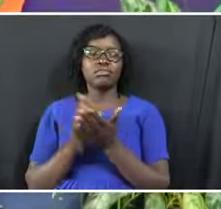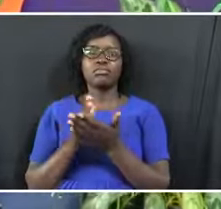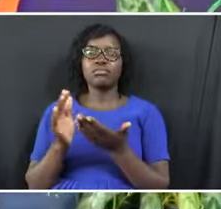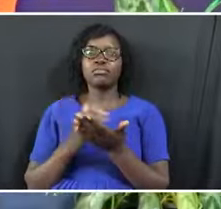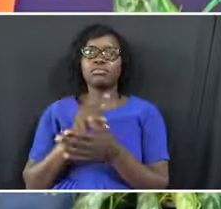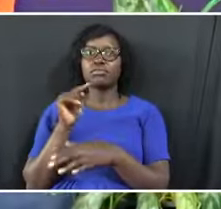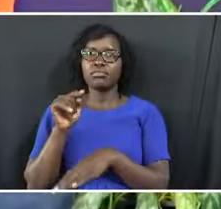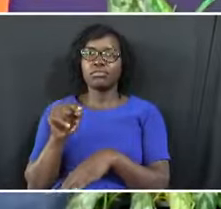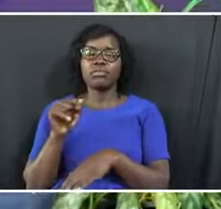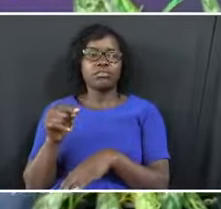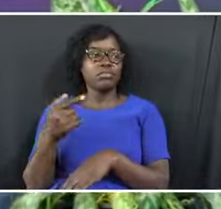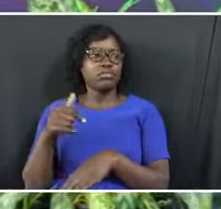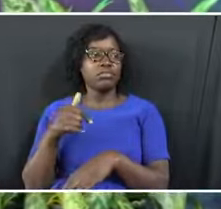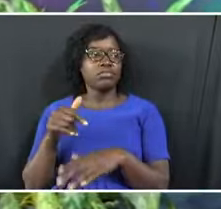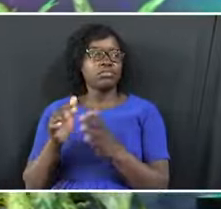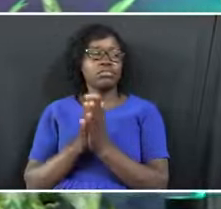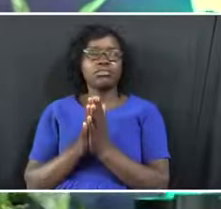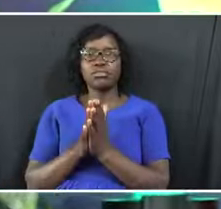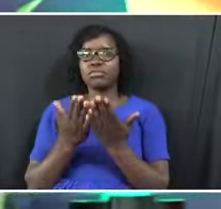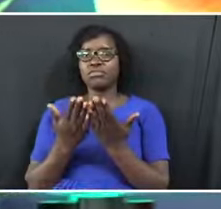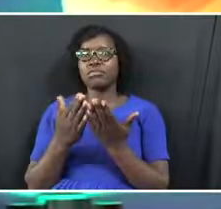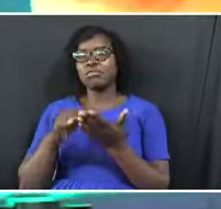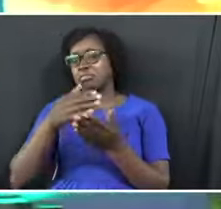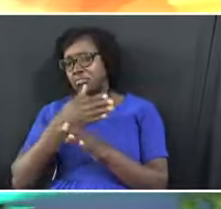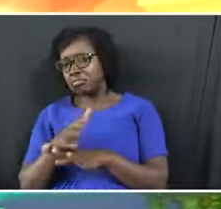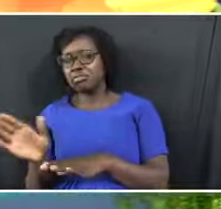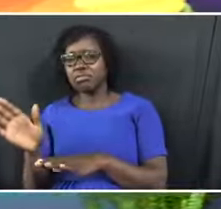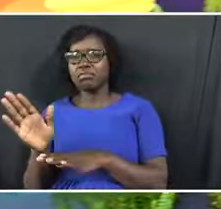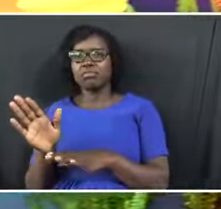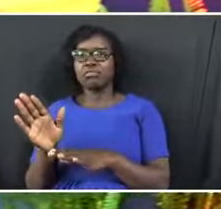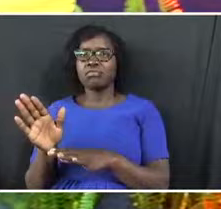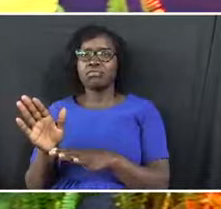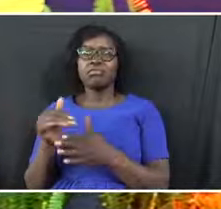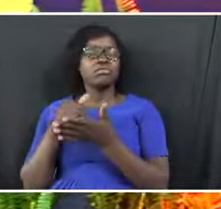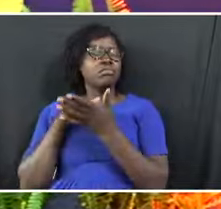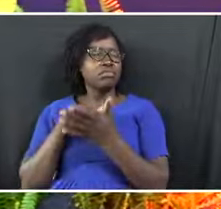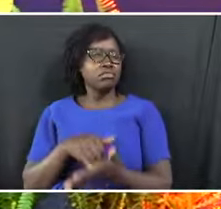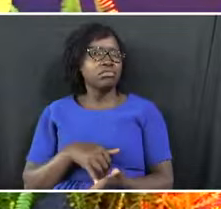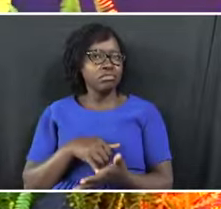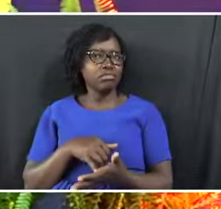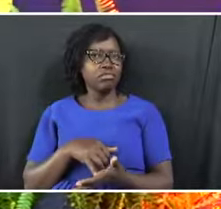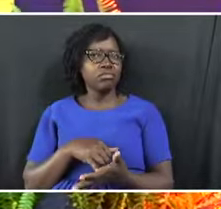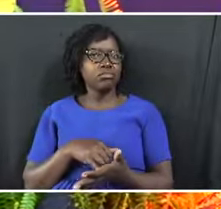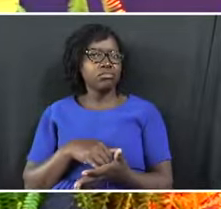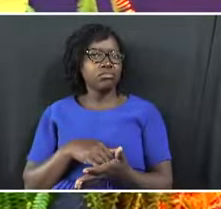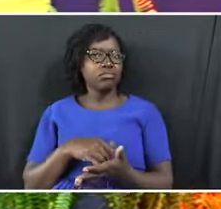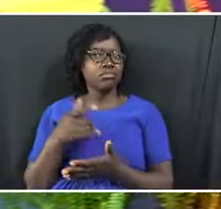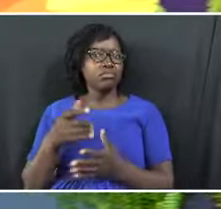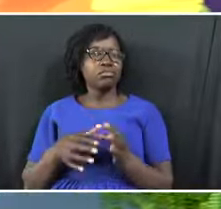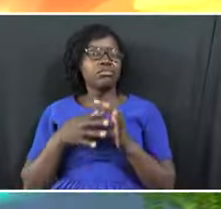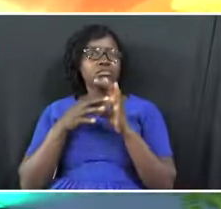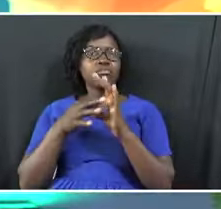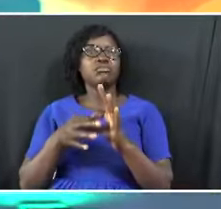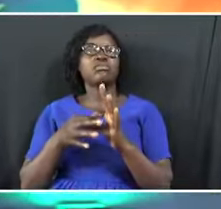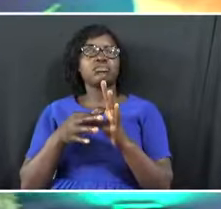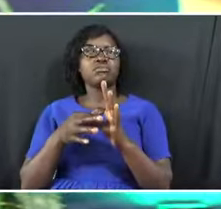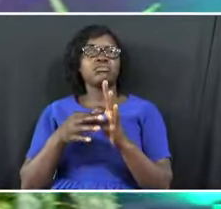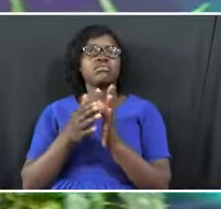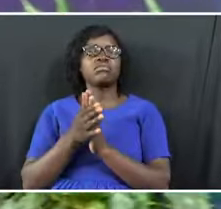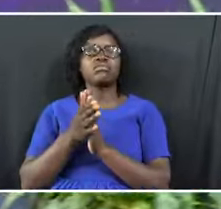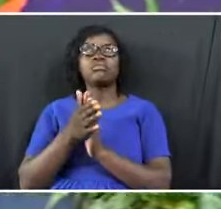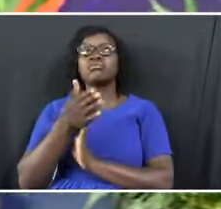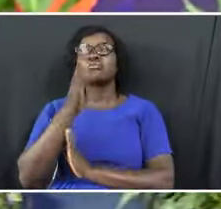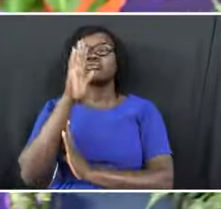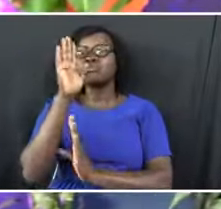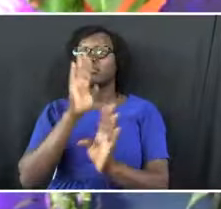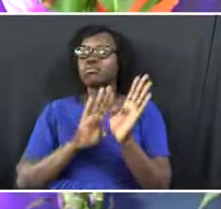we have misquandered, we have plundered, you know, what belongs to God. We have behaved in